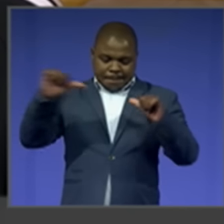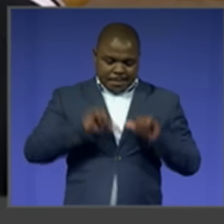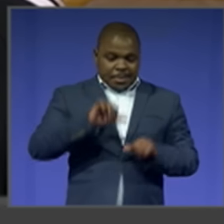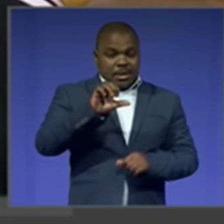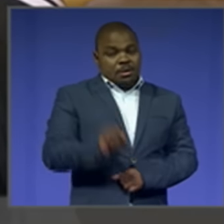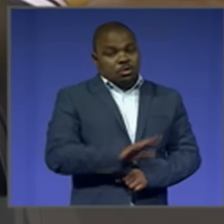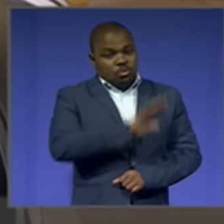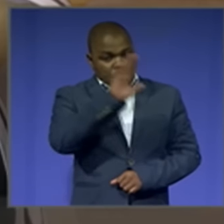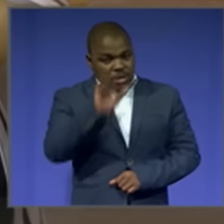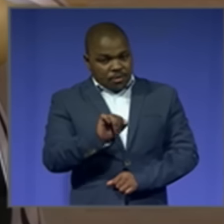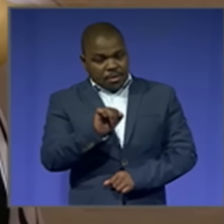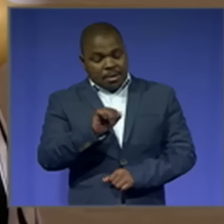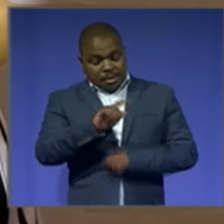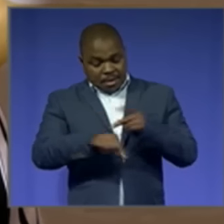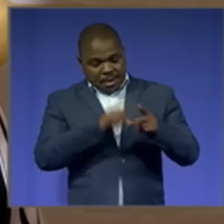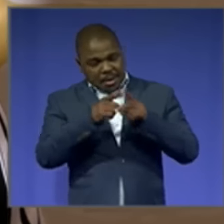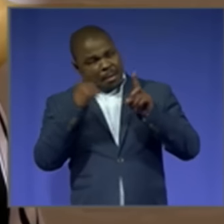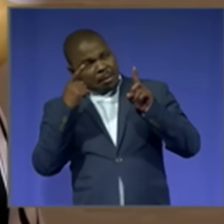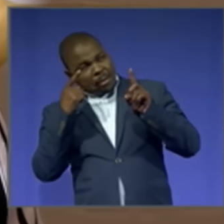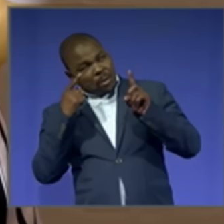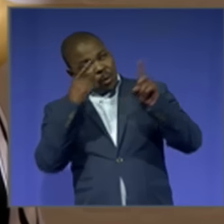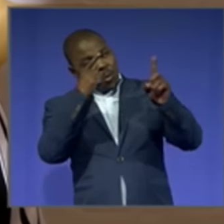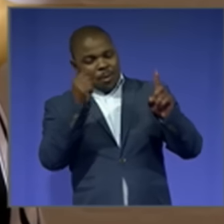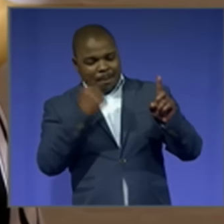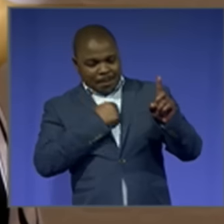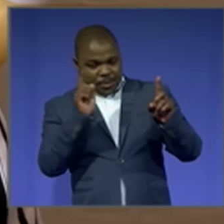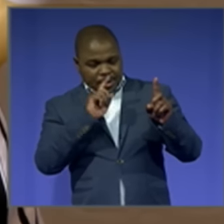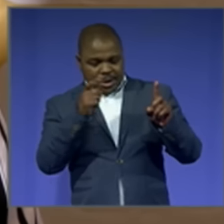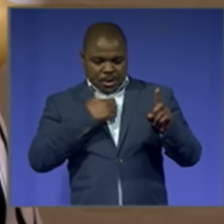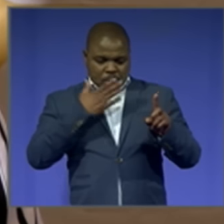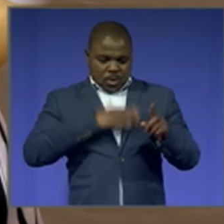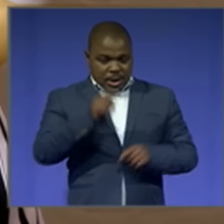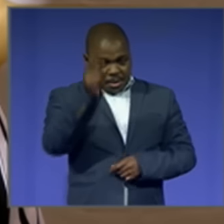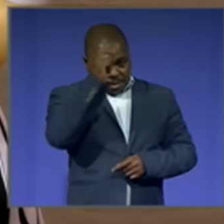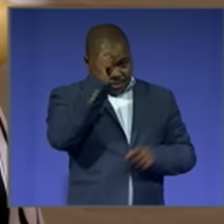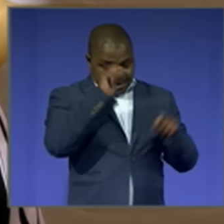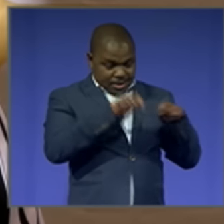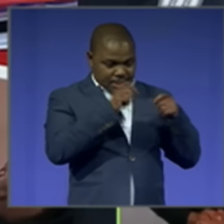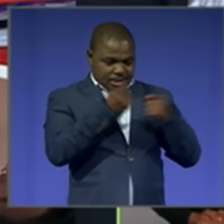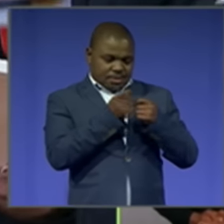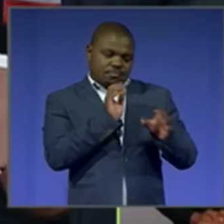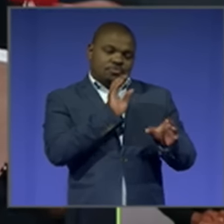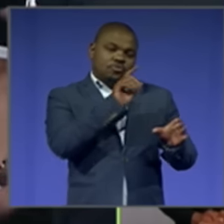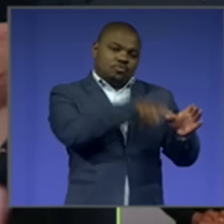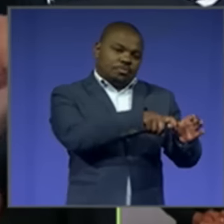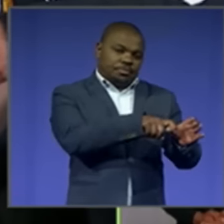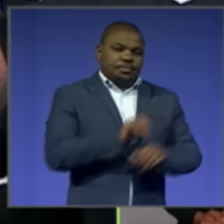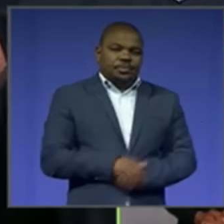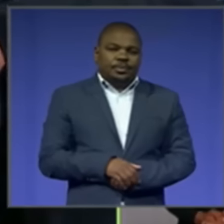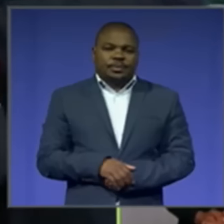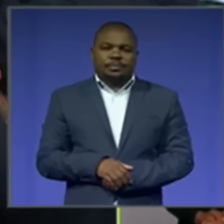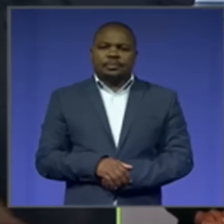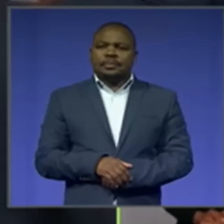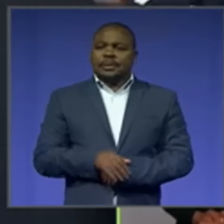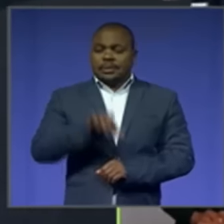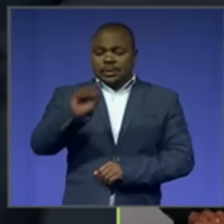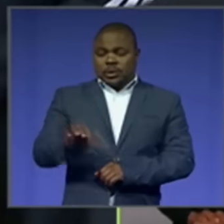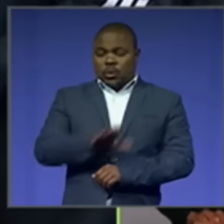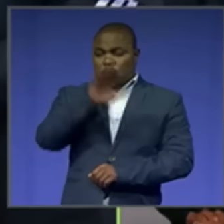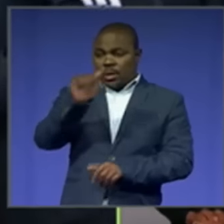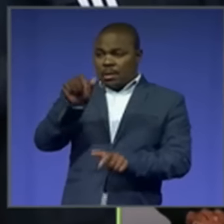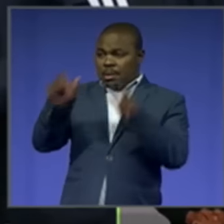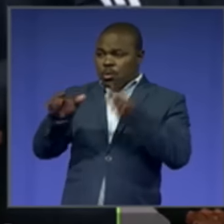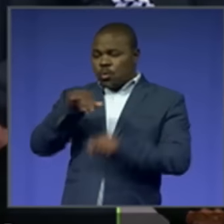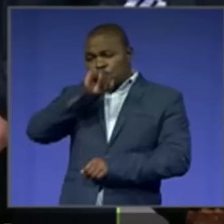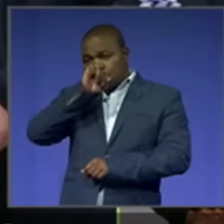Africa. And my main goal was to get into the Bafana squad. Barati ba kgwele ya maoto mo nageng